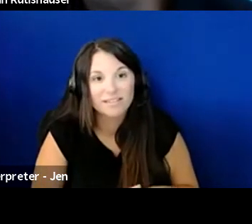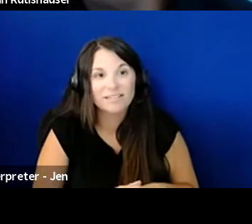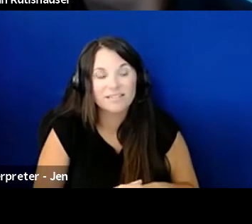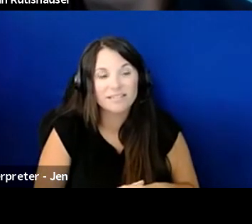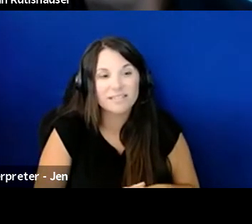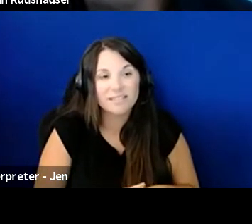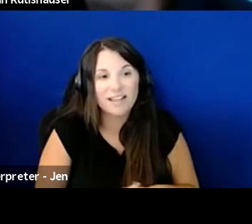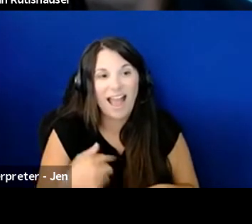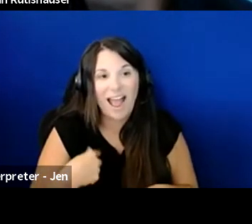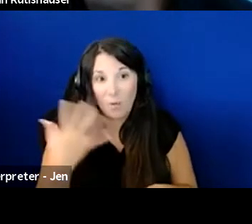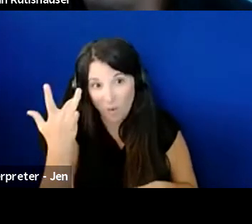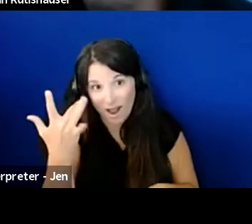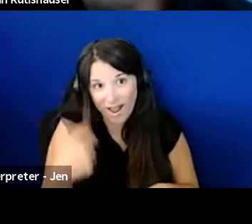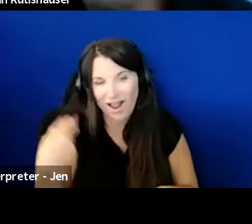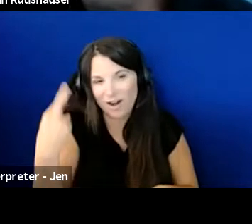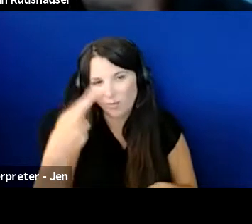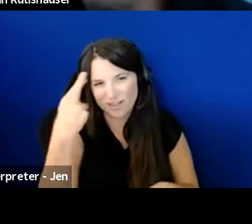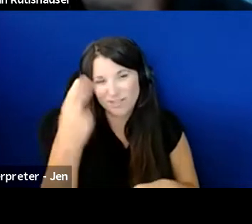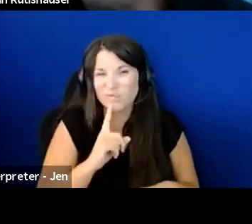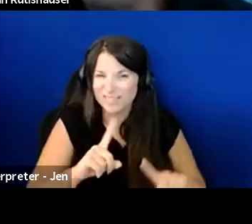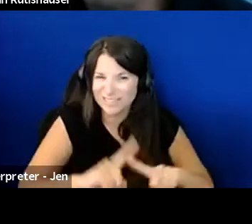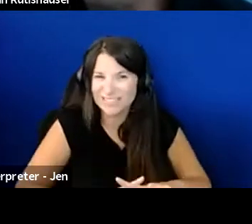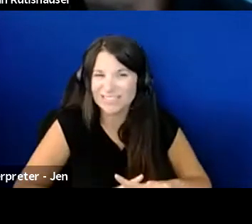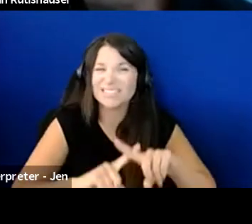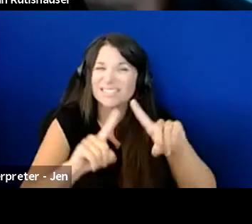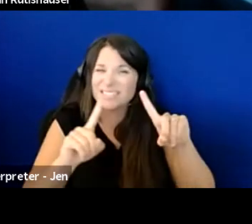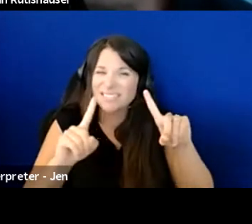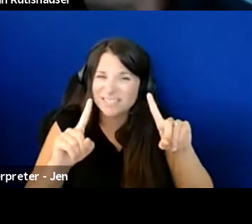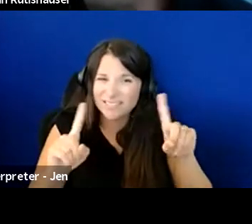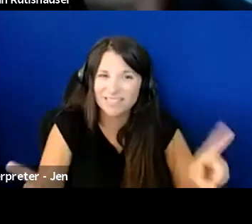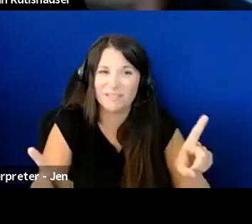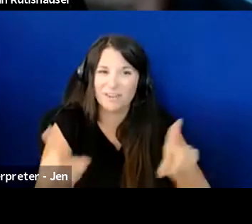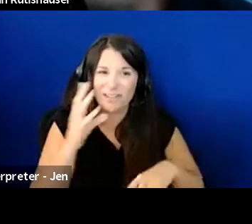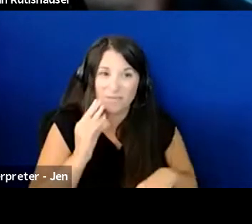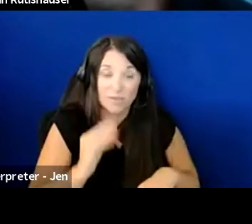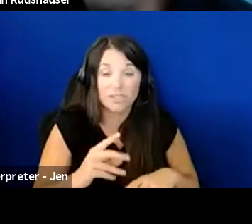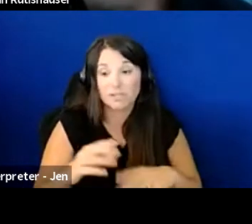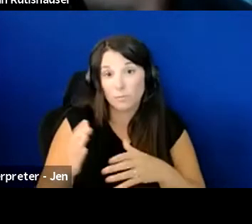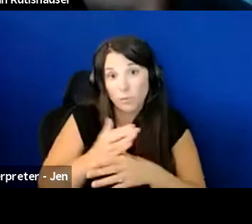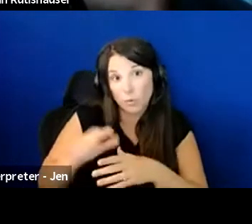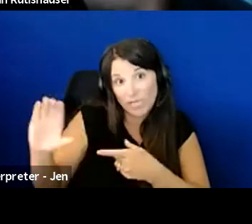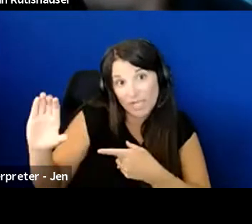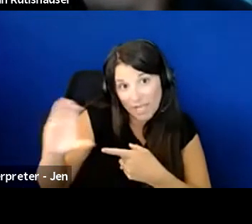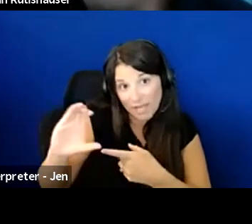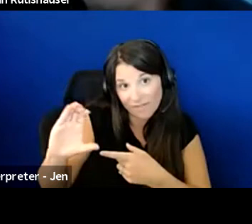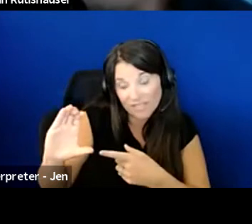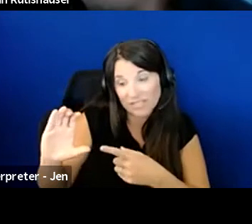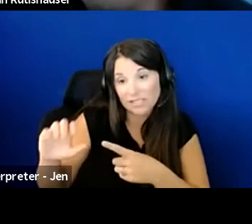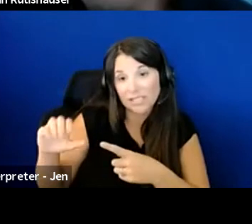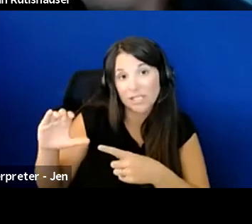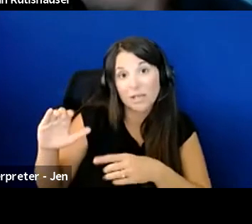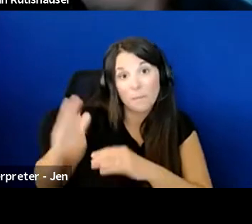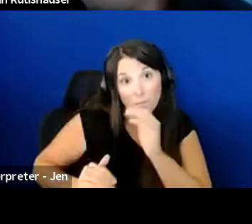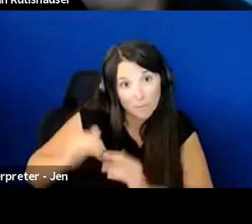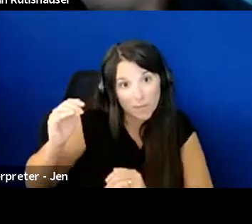that there is a huge difference between a Canvas site that's built for a course that you're